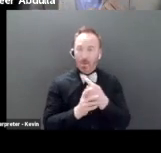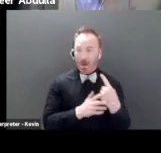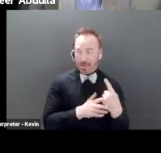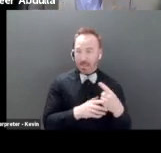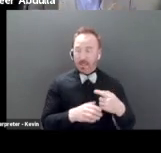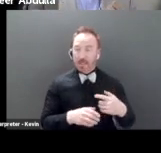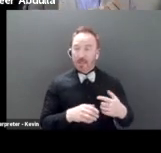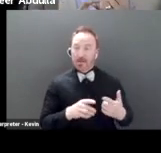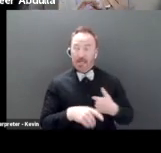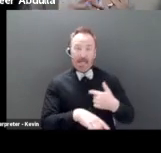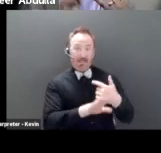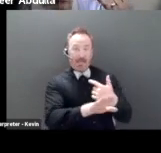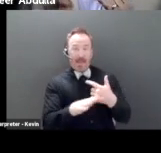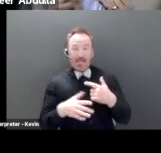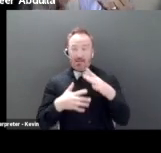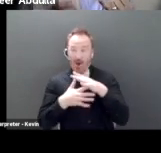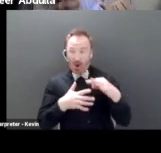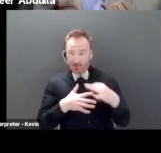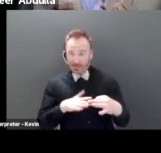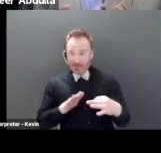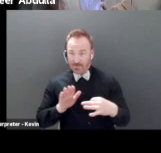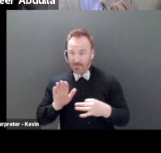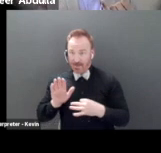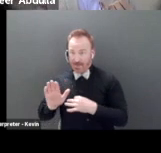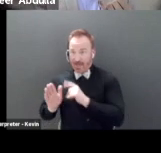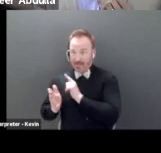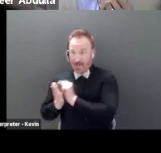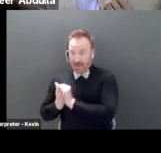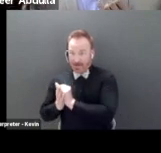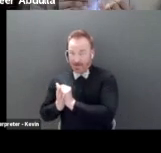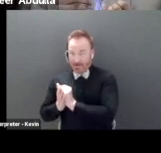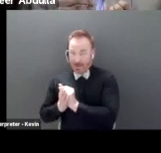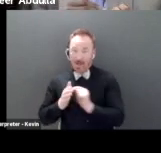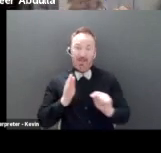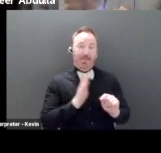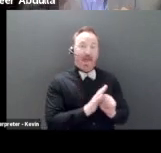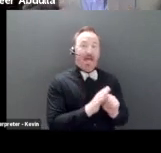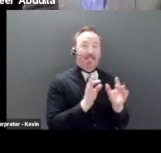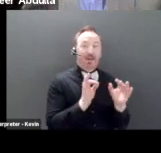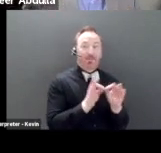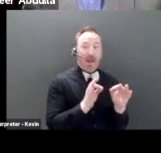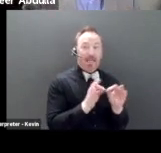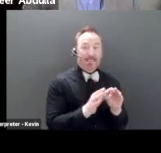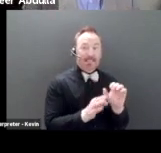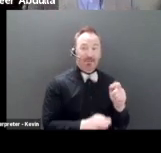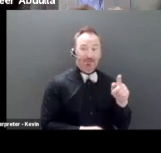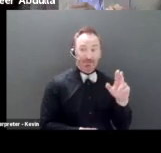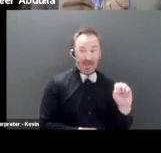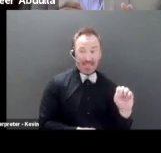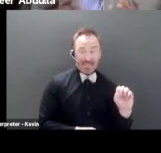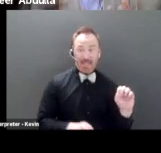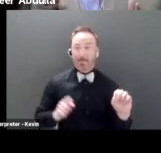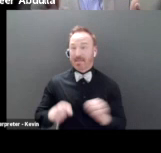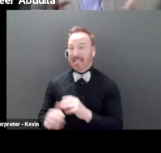the option was granted, the exercise or strike price was not less than the fair market value of the shares. So what that means